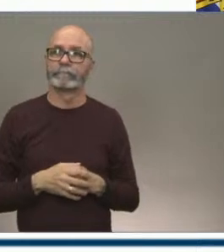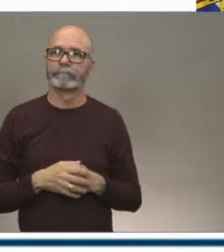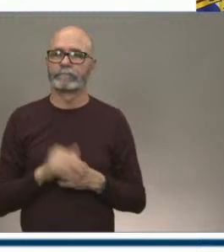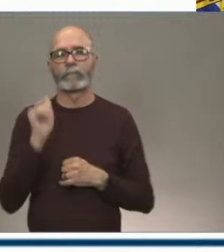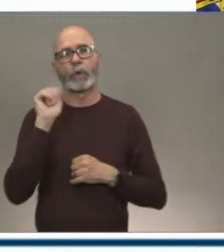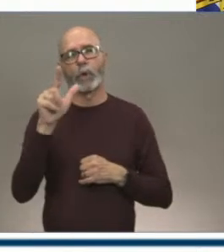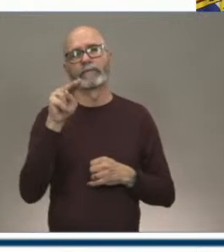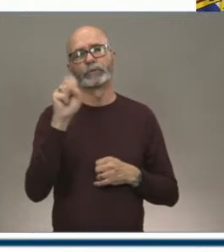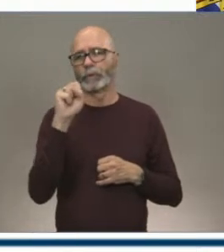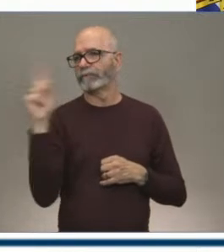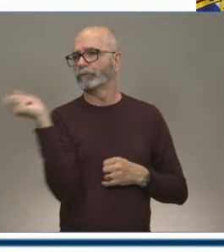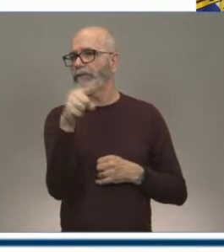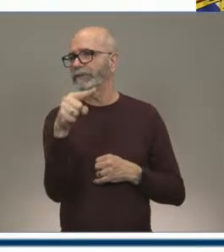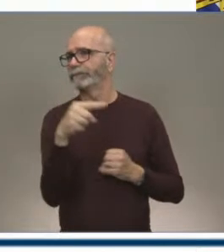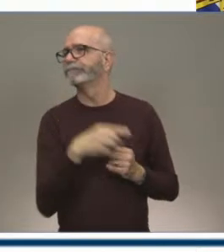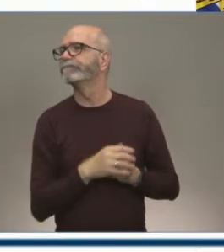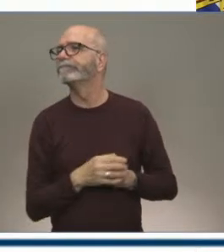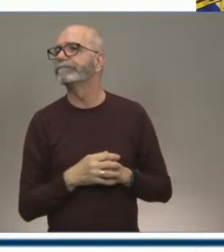Scotia.